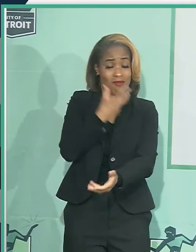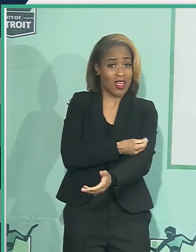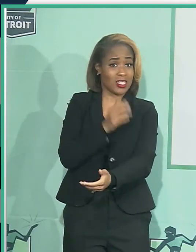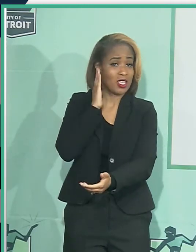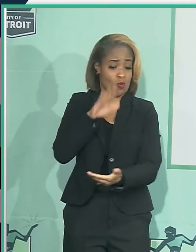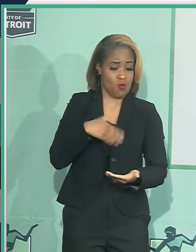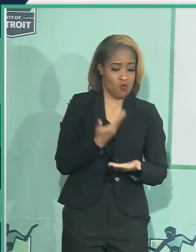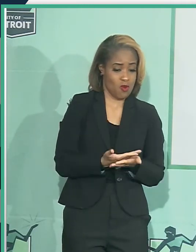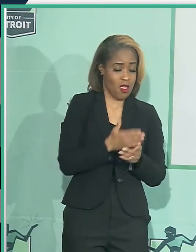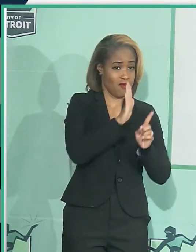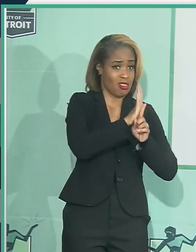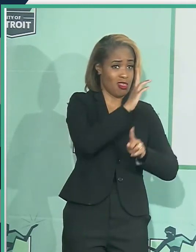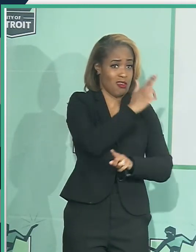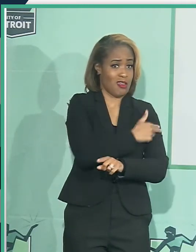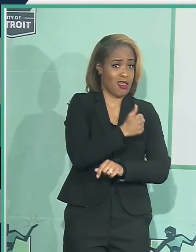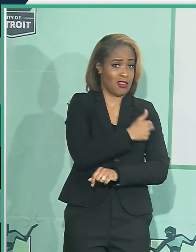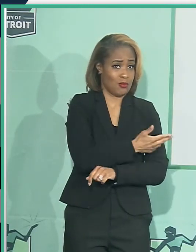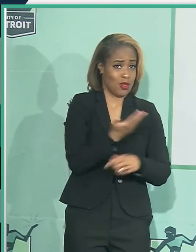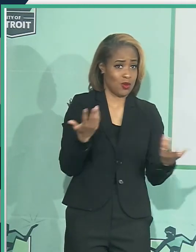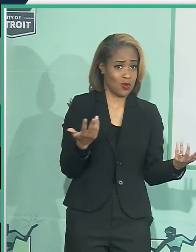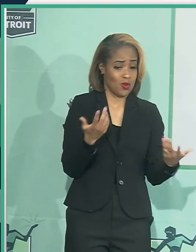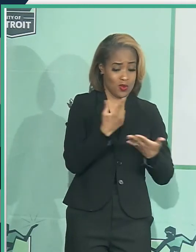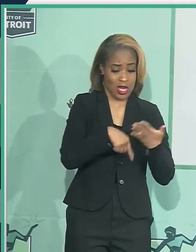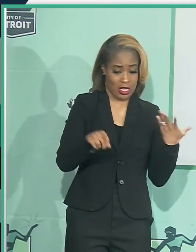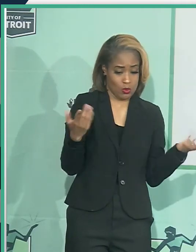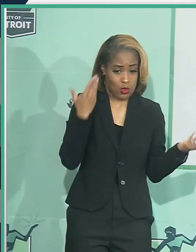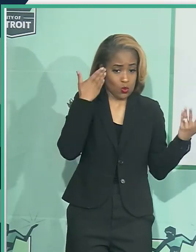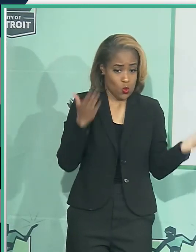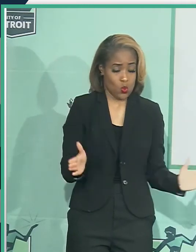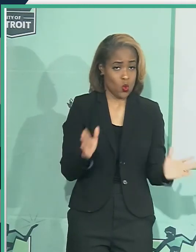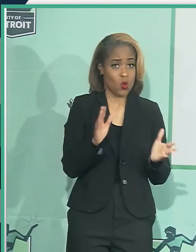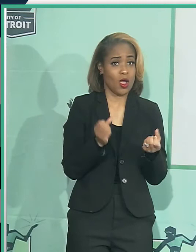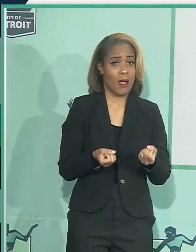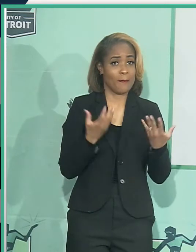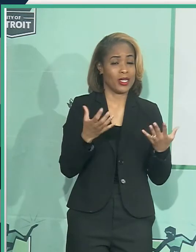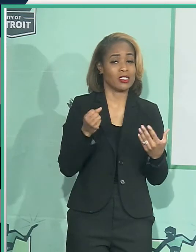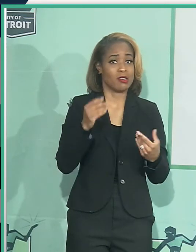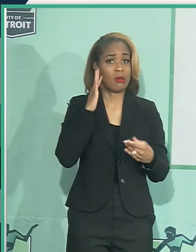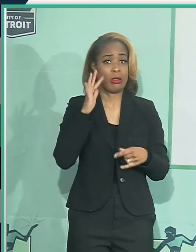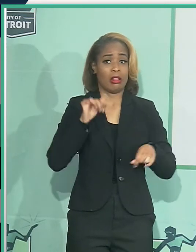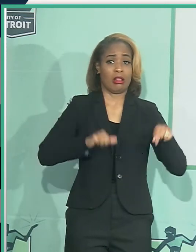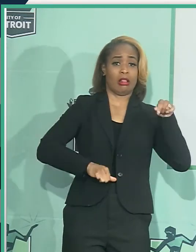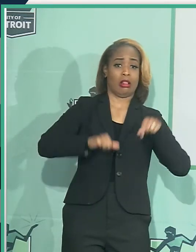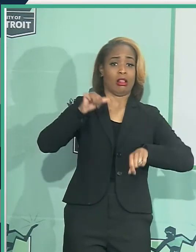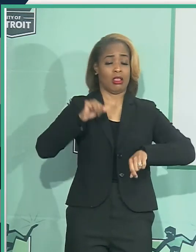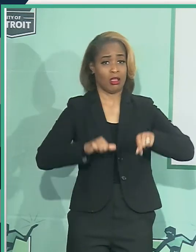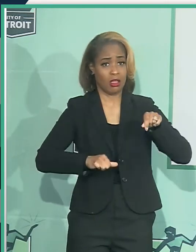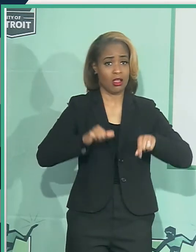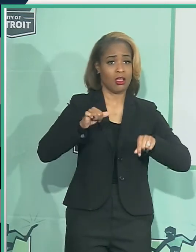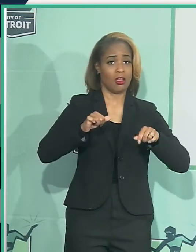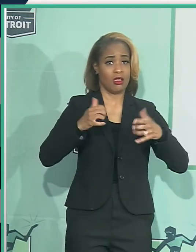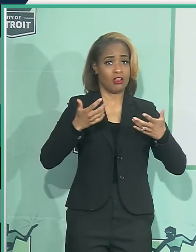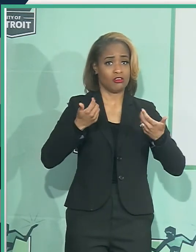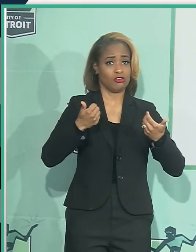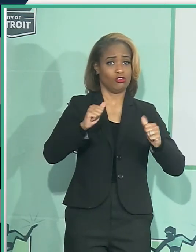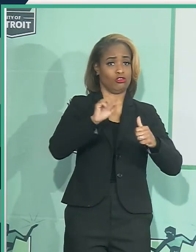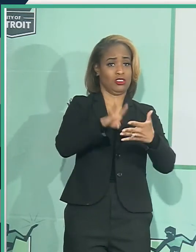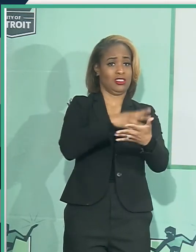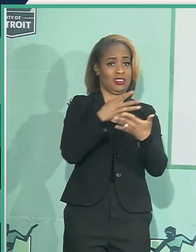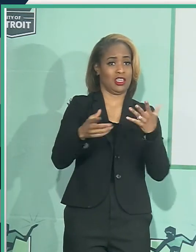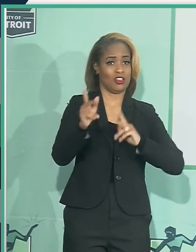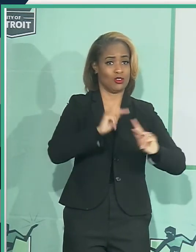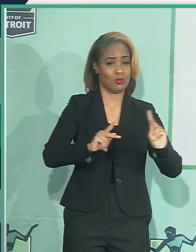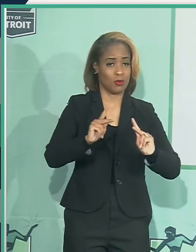coming next week, and so they're going to be reluctant to book people. But I would